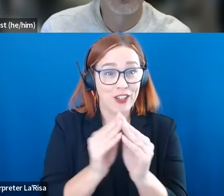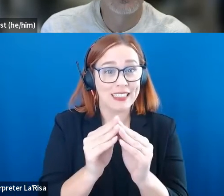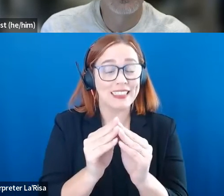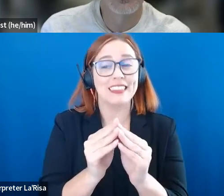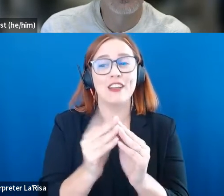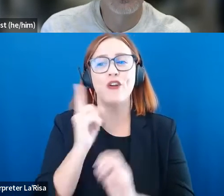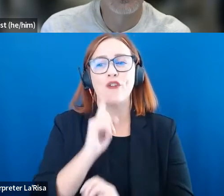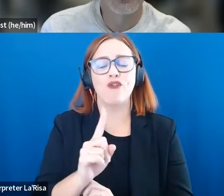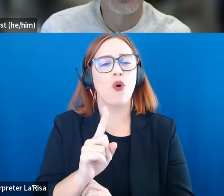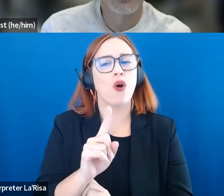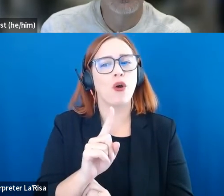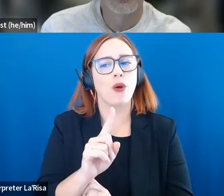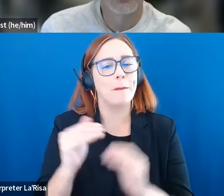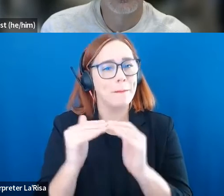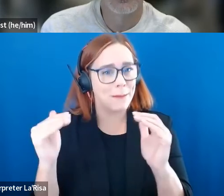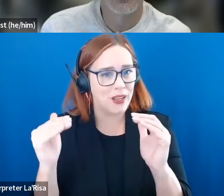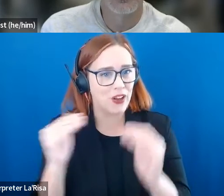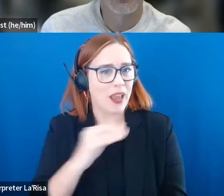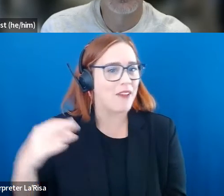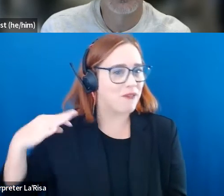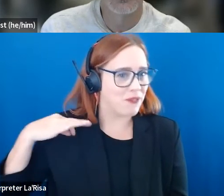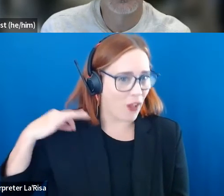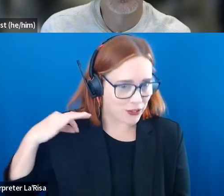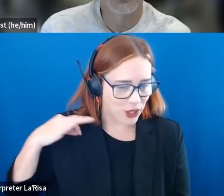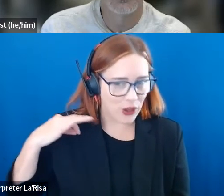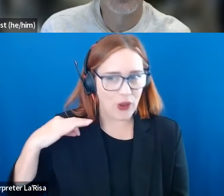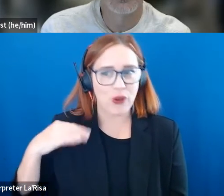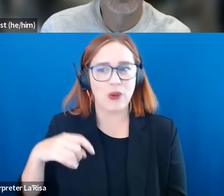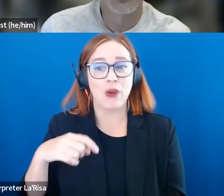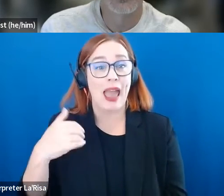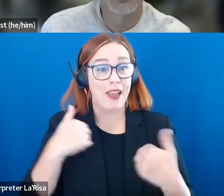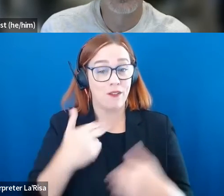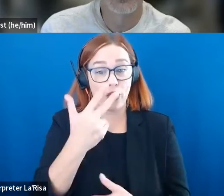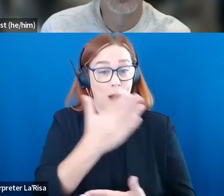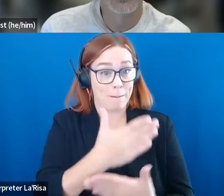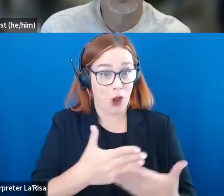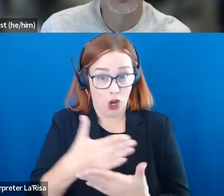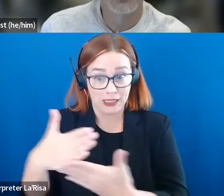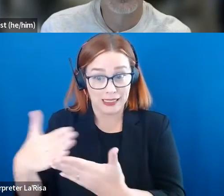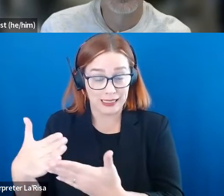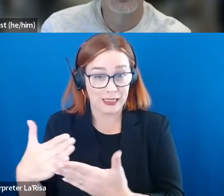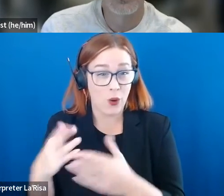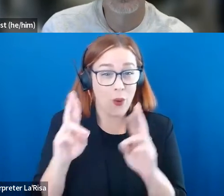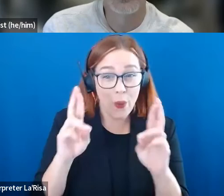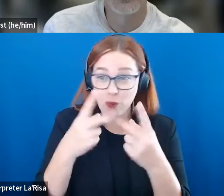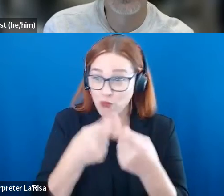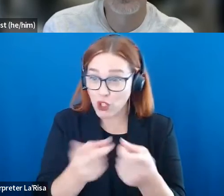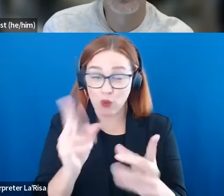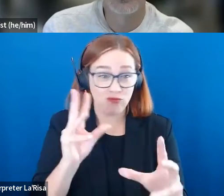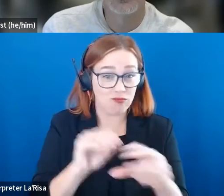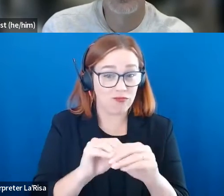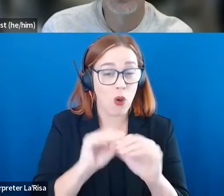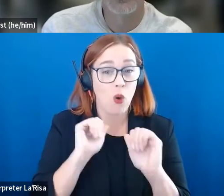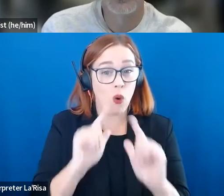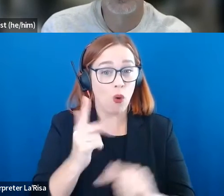is a three-part series, and we hope you can join us for all three sessions today. And please know that any session that